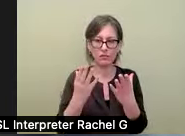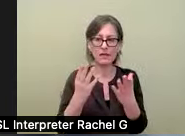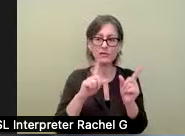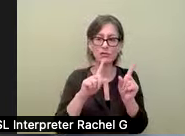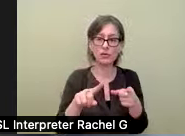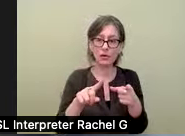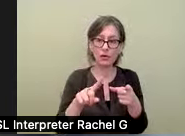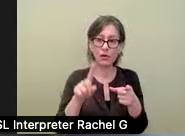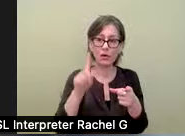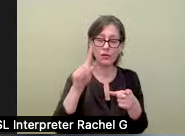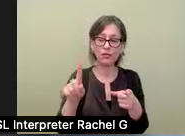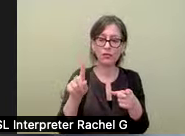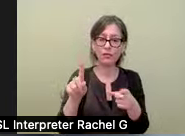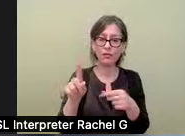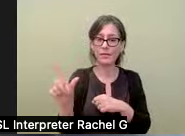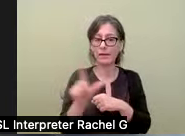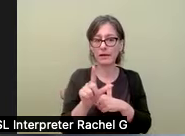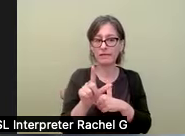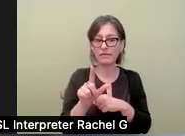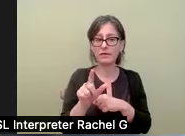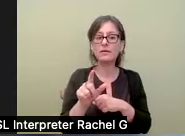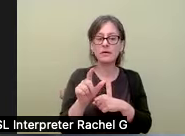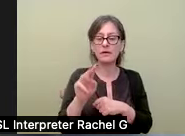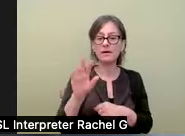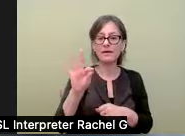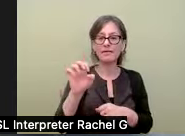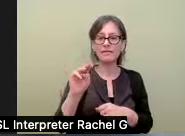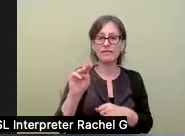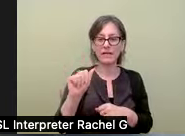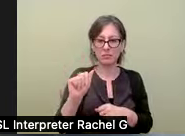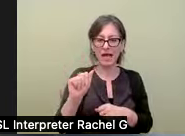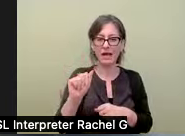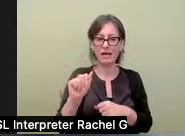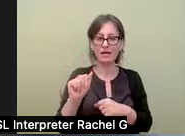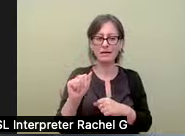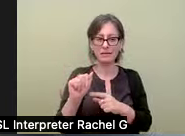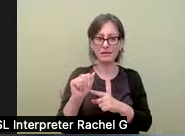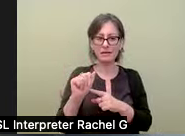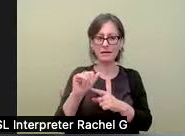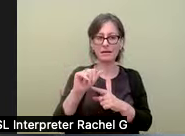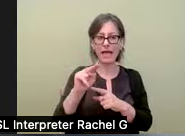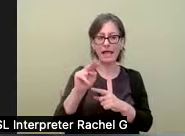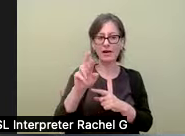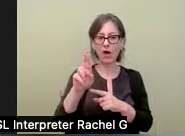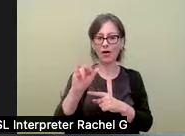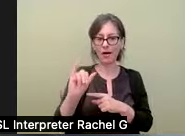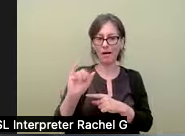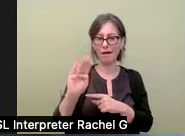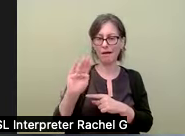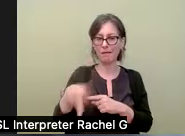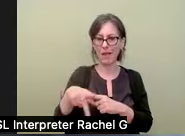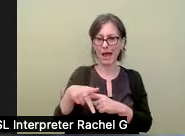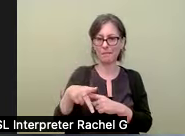on the left side to the FEMA NRI map, or this is the National Risk Index map.